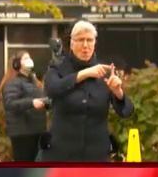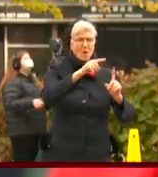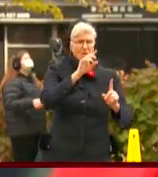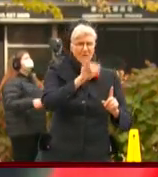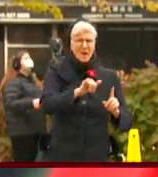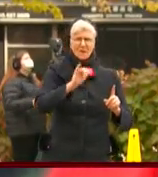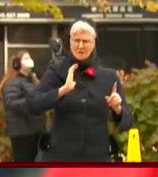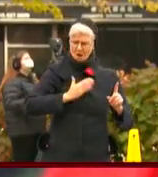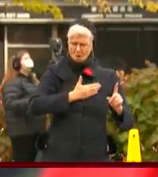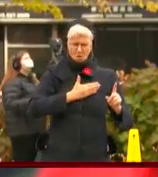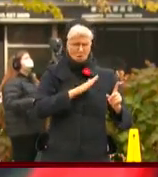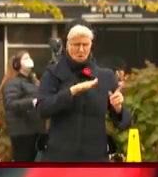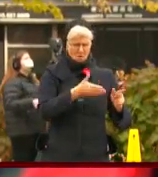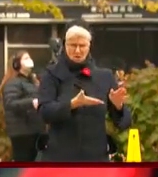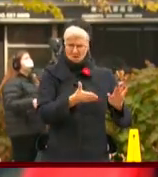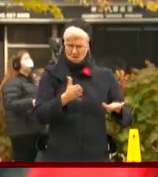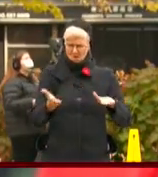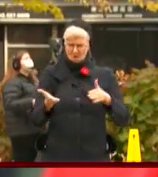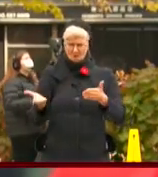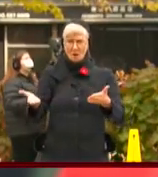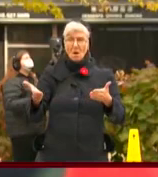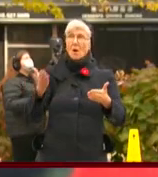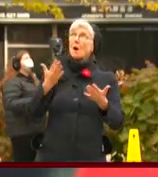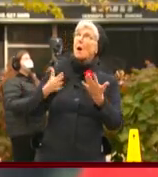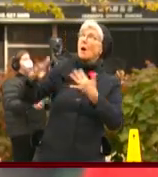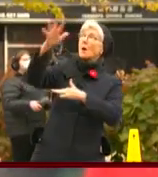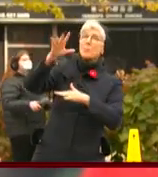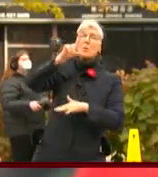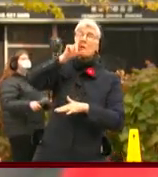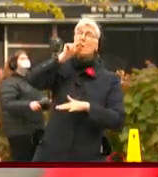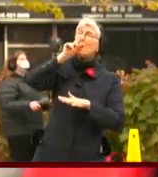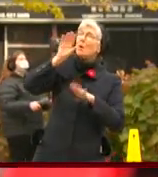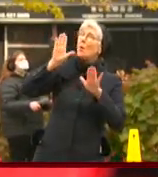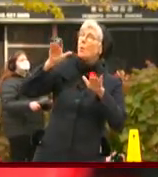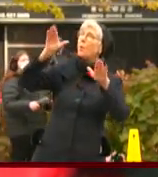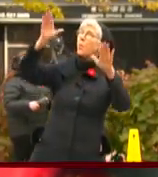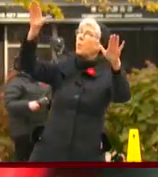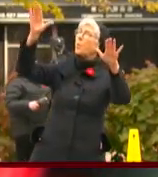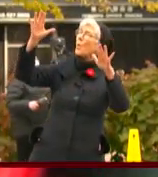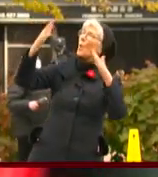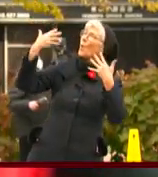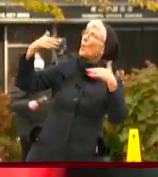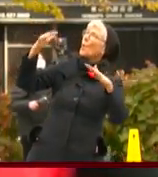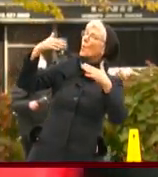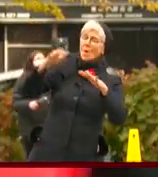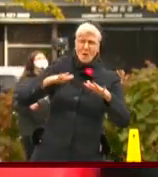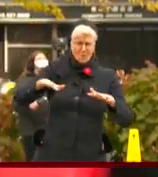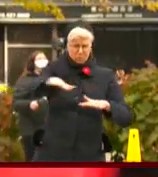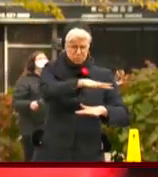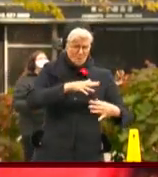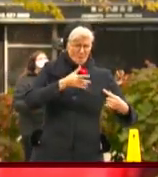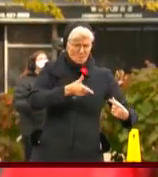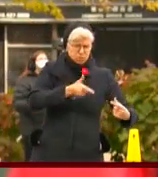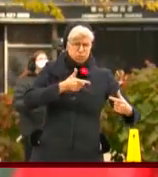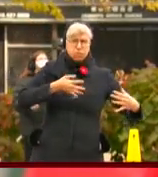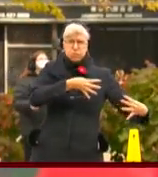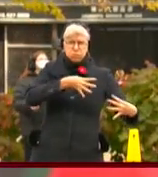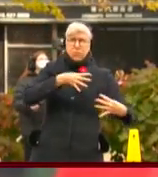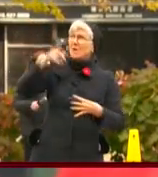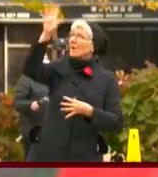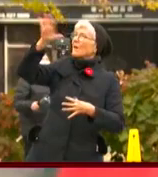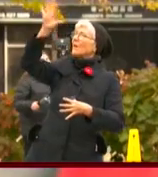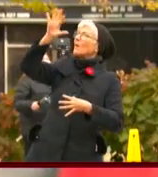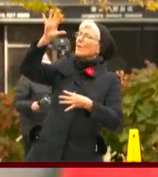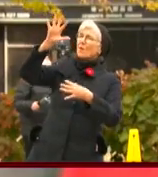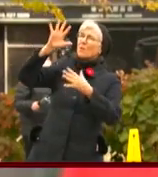in the sky the larks, still bravely singing, fly, scarce heard amid the guns below.